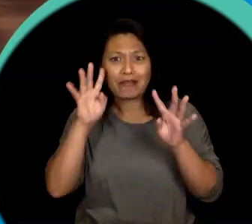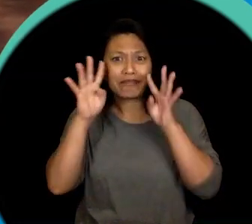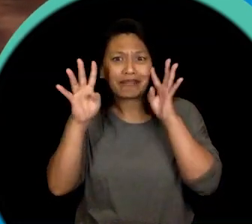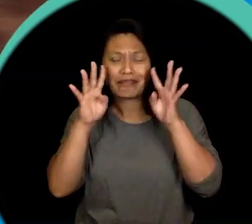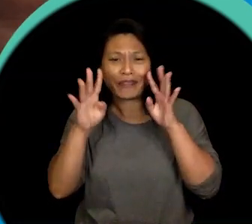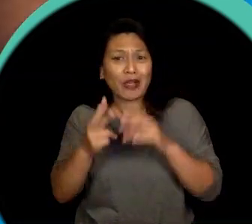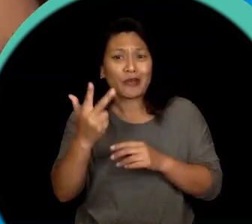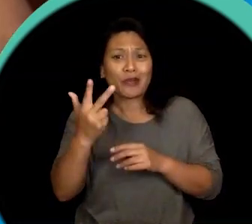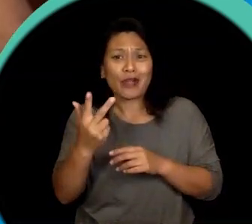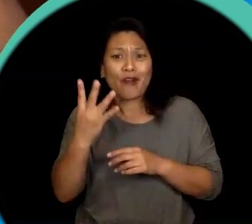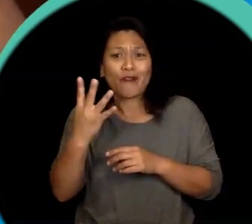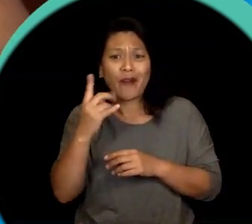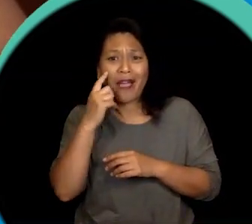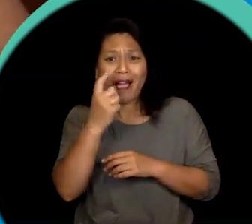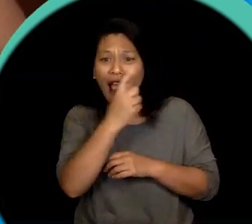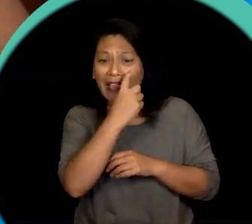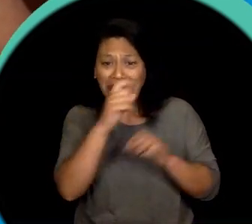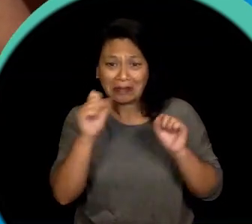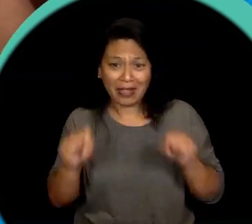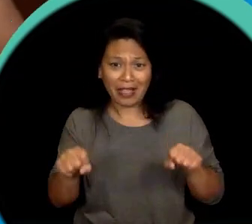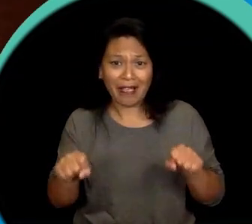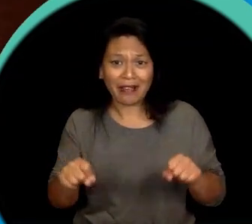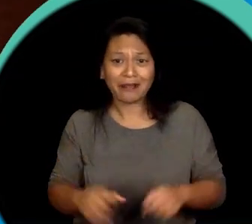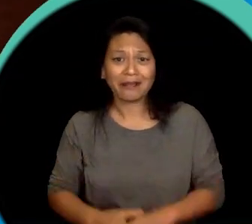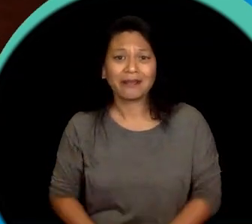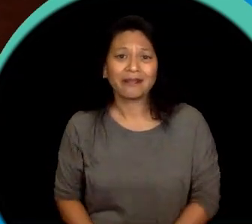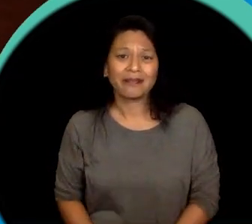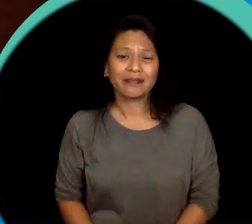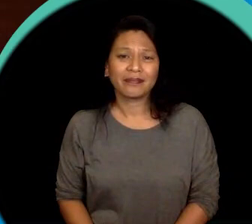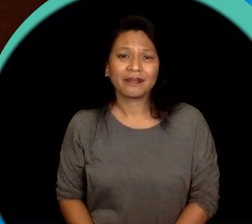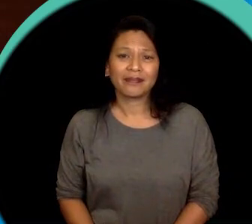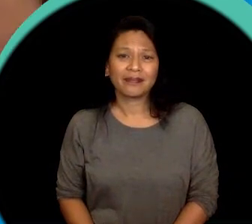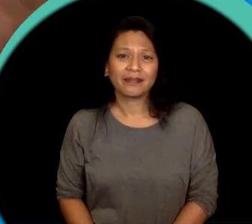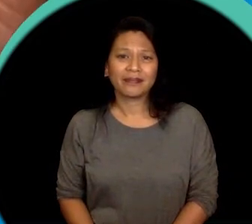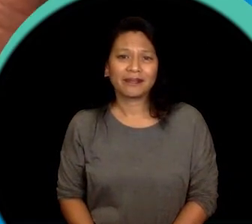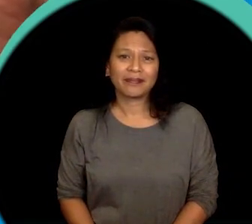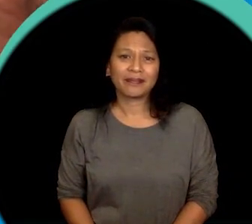be 3 eyes, 4 eyes. Maybe turn it into a,